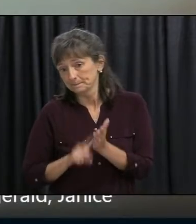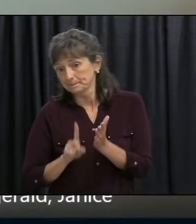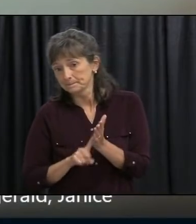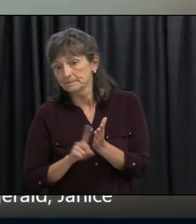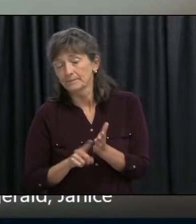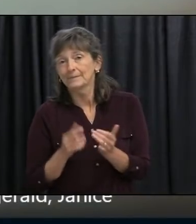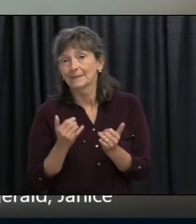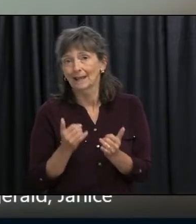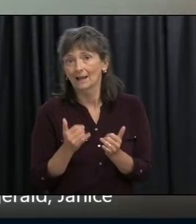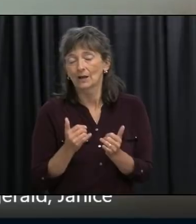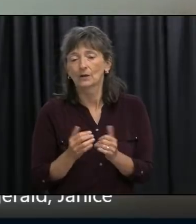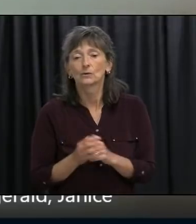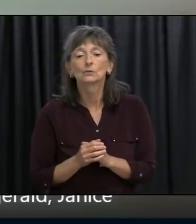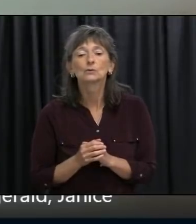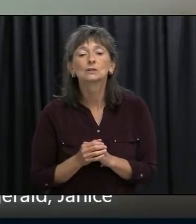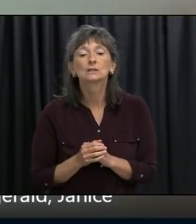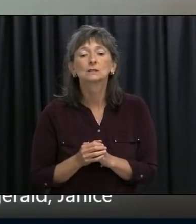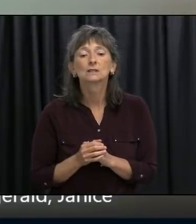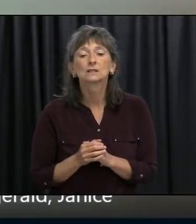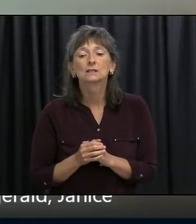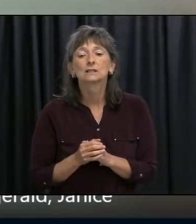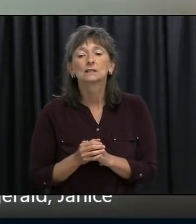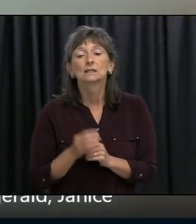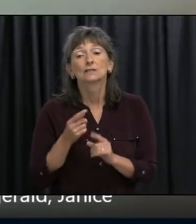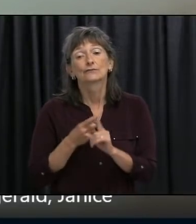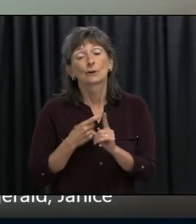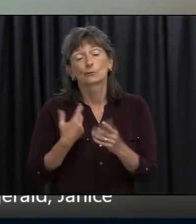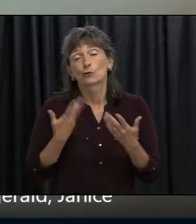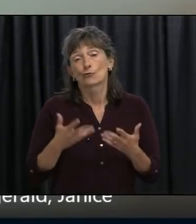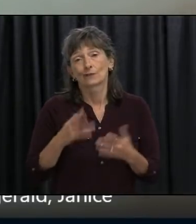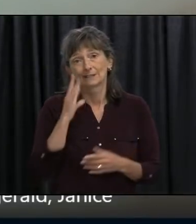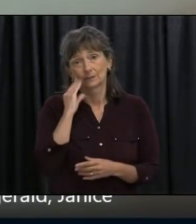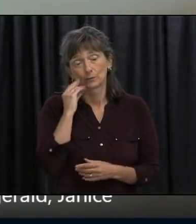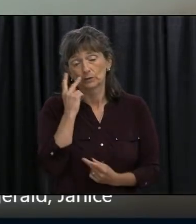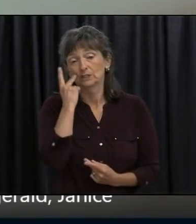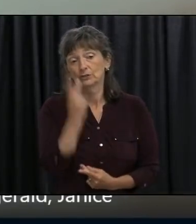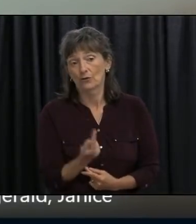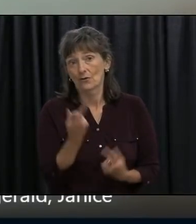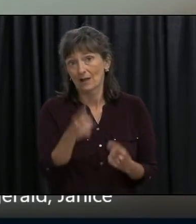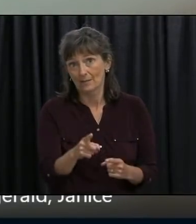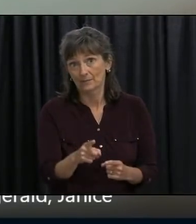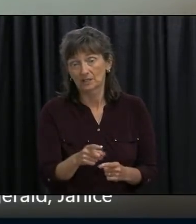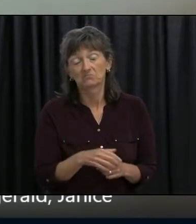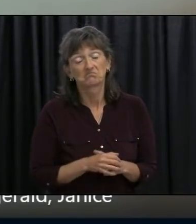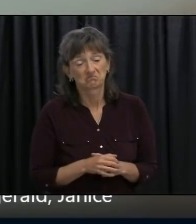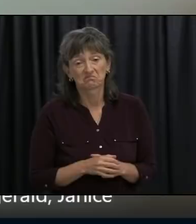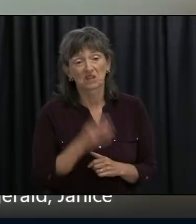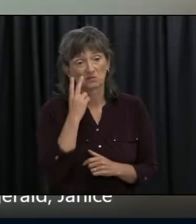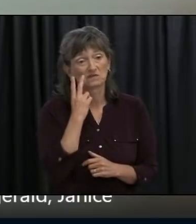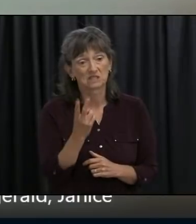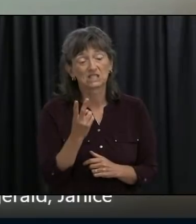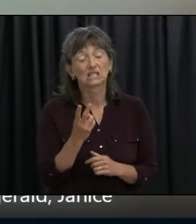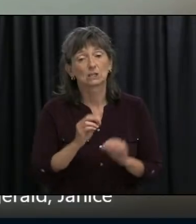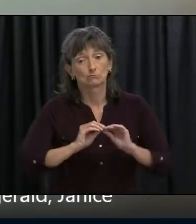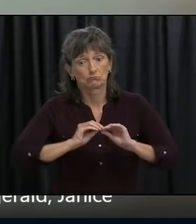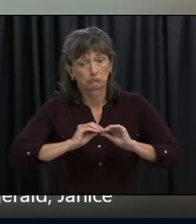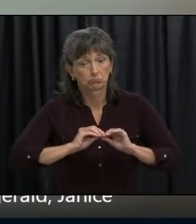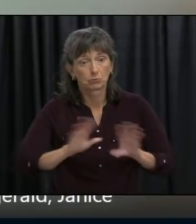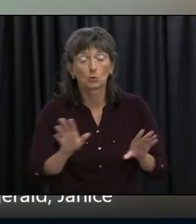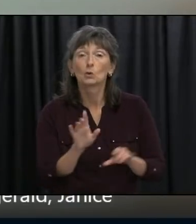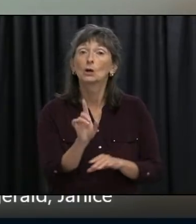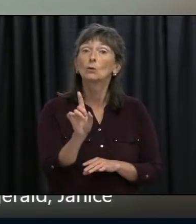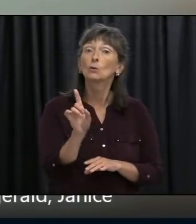certainly the evidence that we have is based on our experience to date, and we have seen significant spread